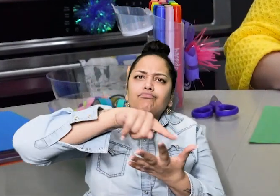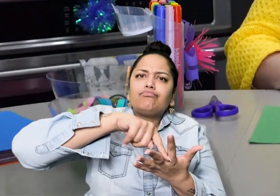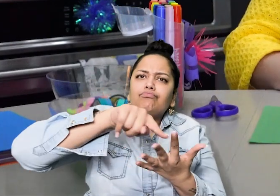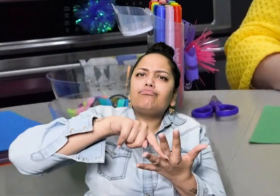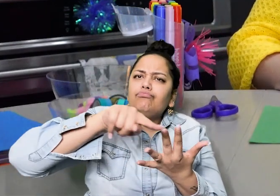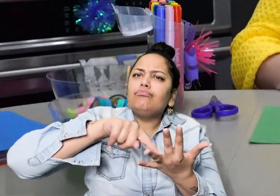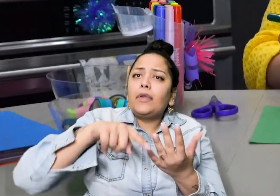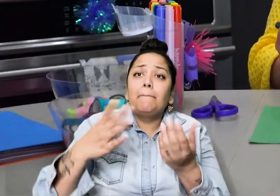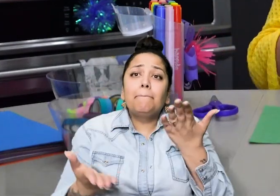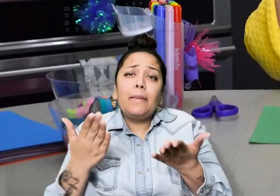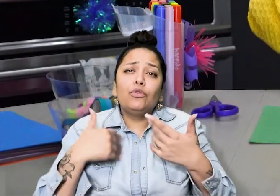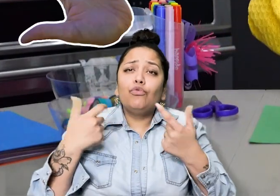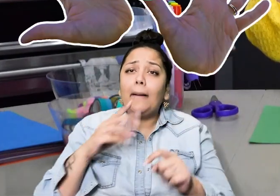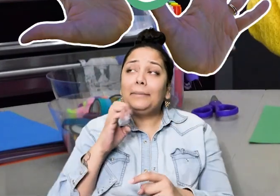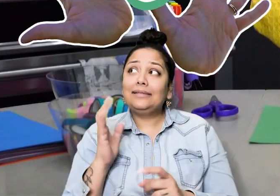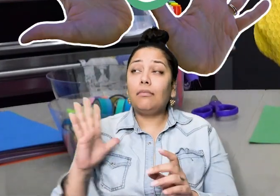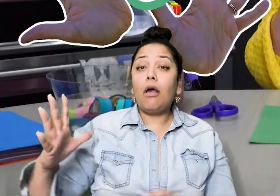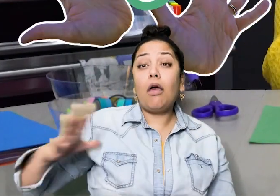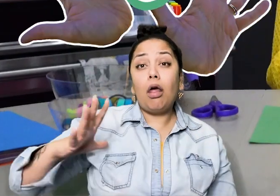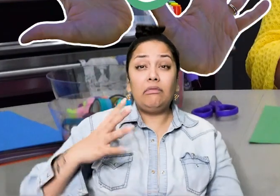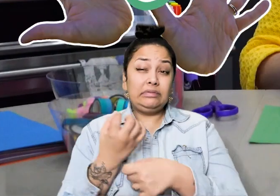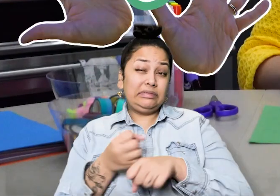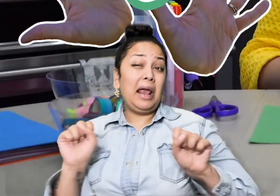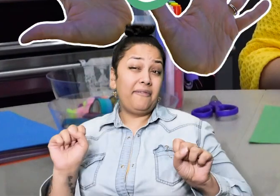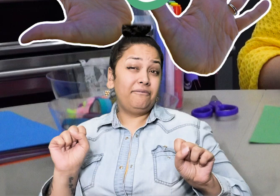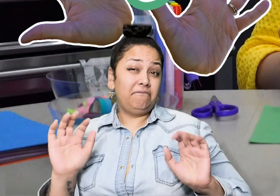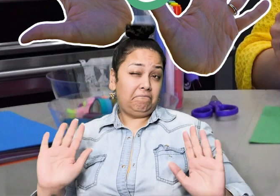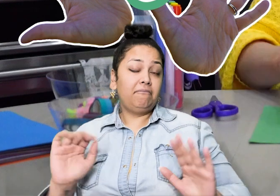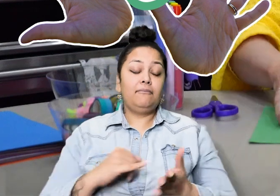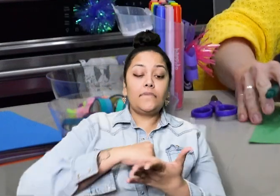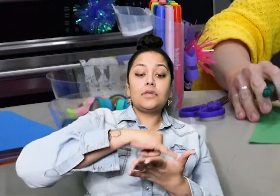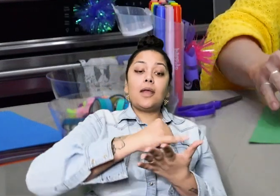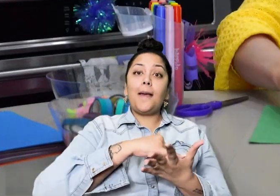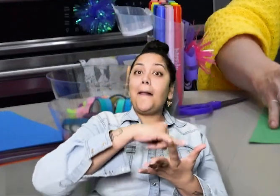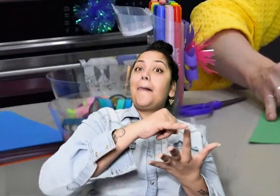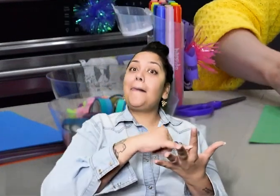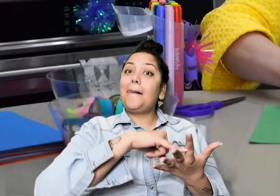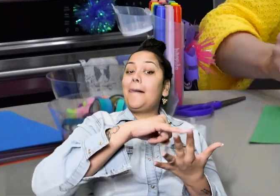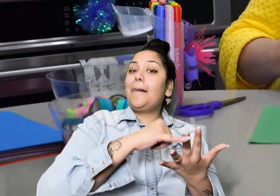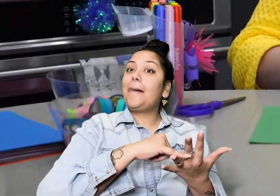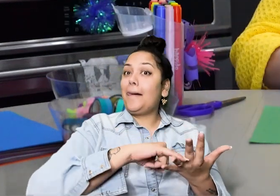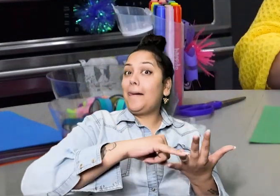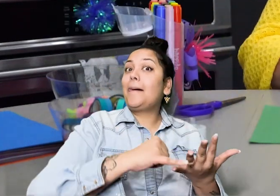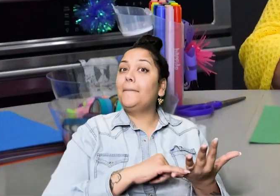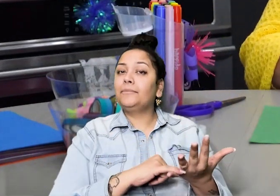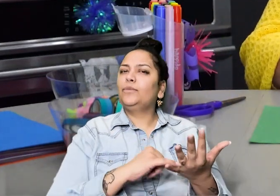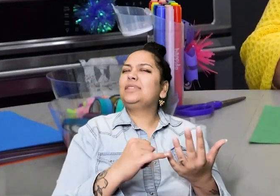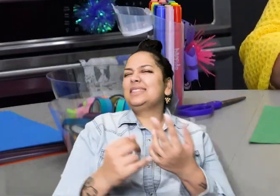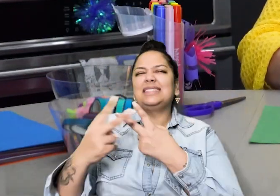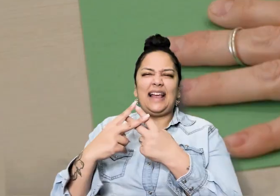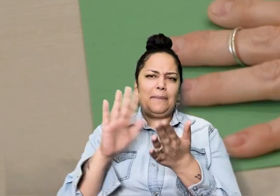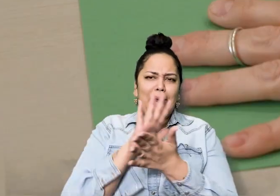here. We've gotta make 3 tracings of my hand, so maybe I'm gonna try to be a little bit safe on this